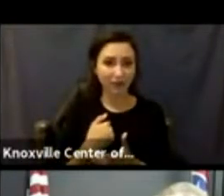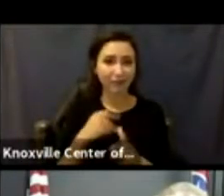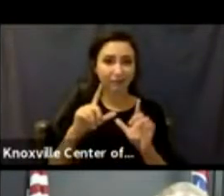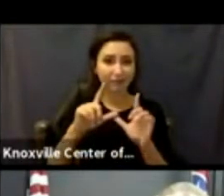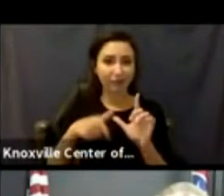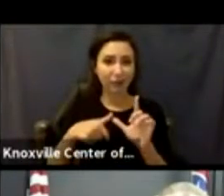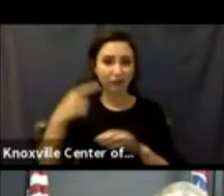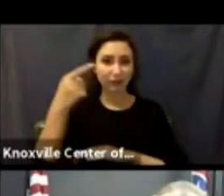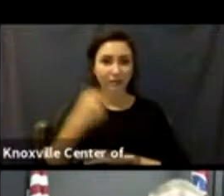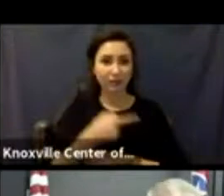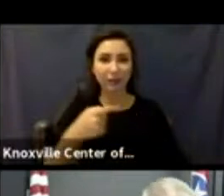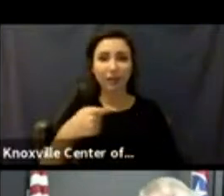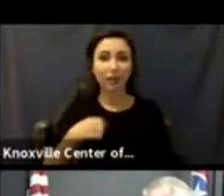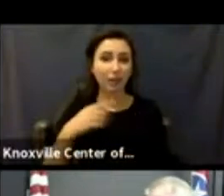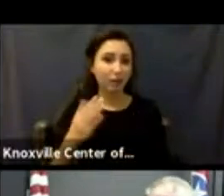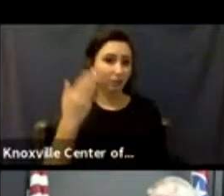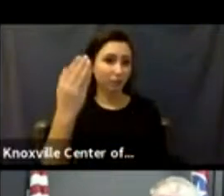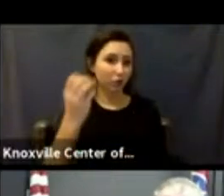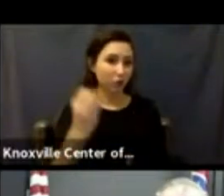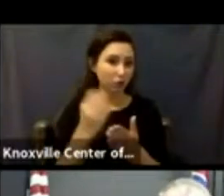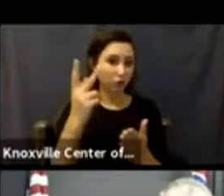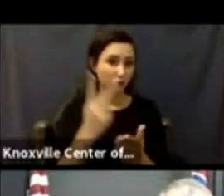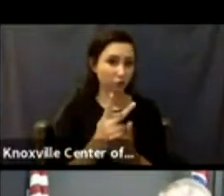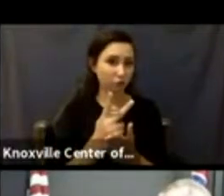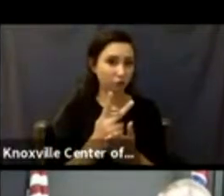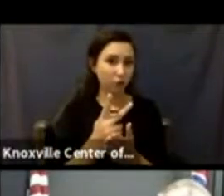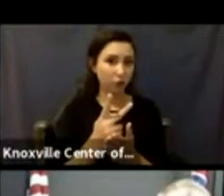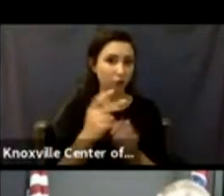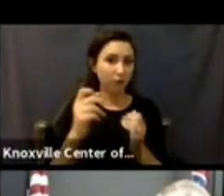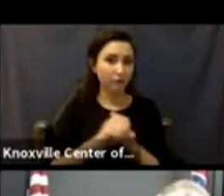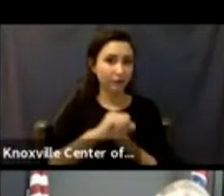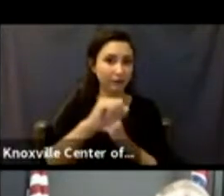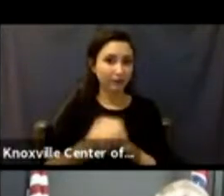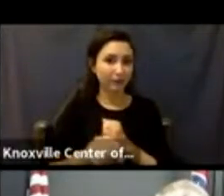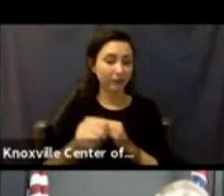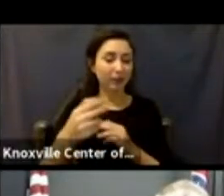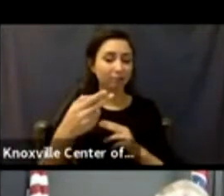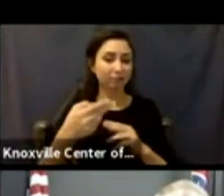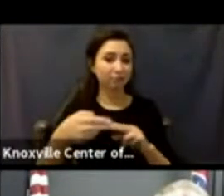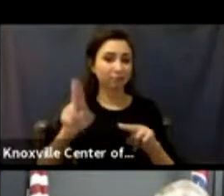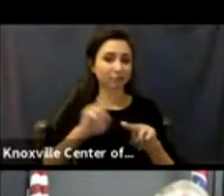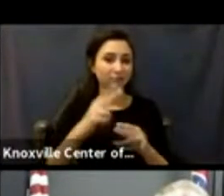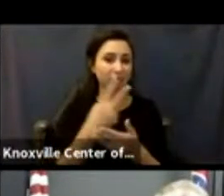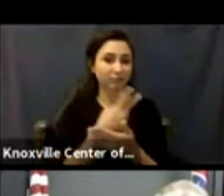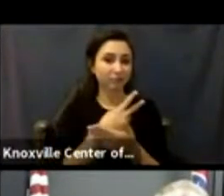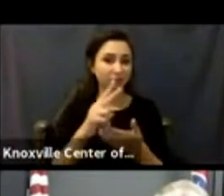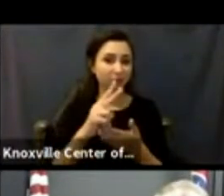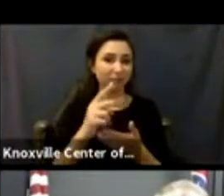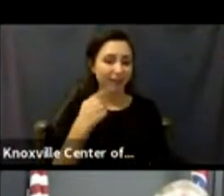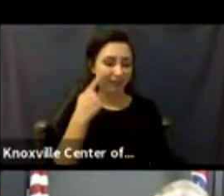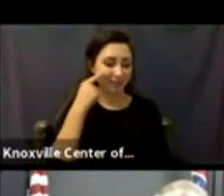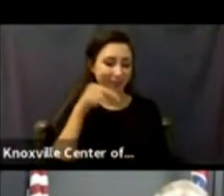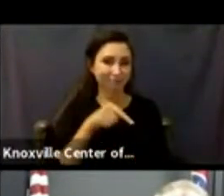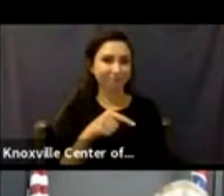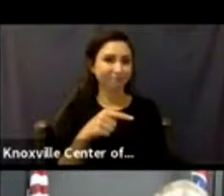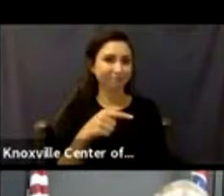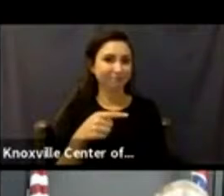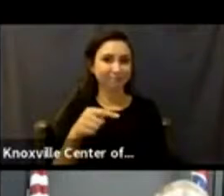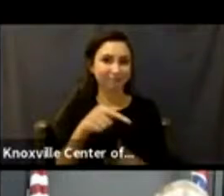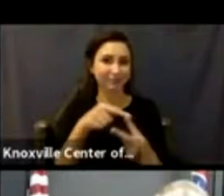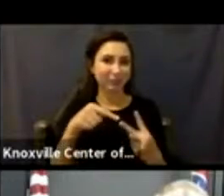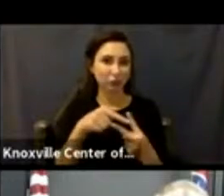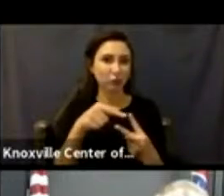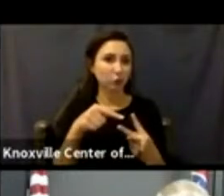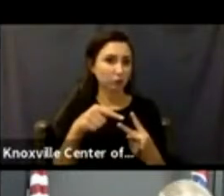I would make a motion to approve for the same, I guess, additional 2 weeks. These two seem to be paired together, in my opinion. We have Second